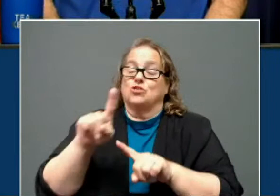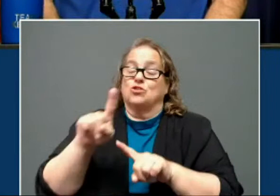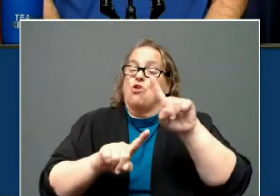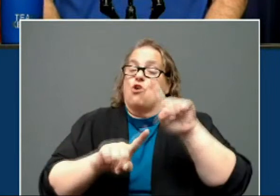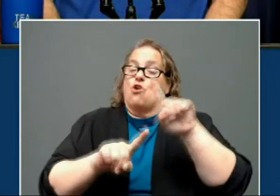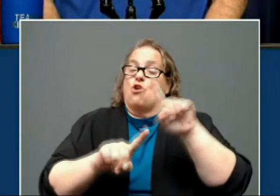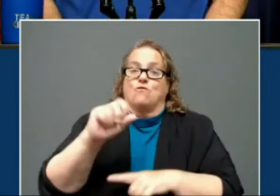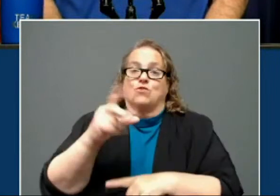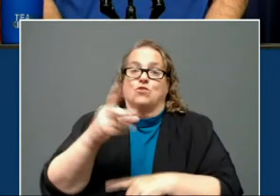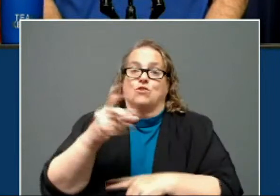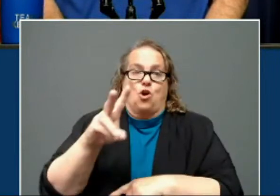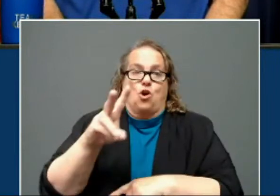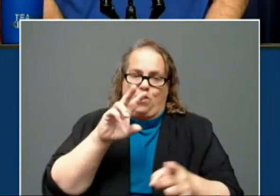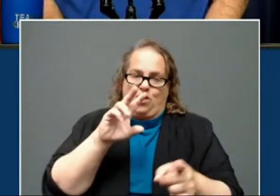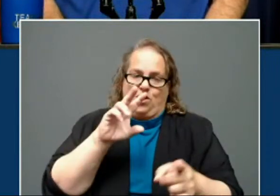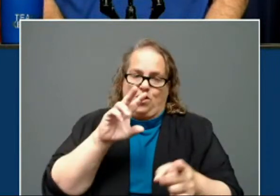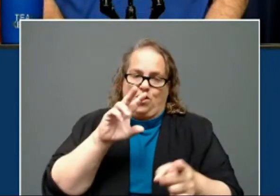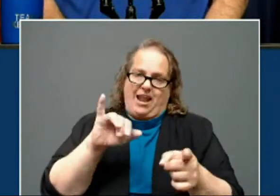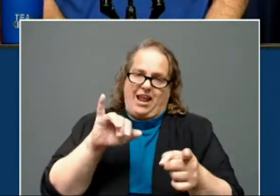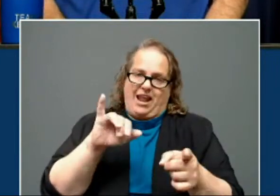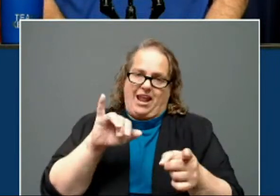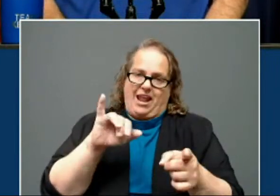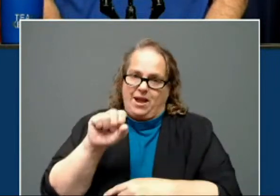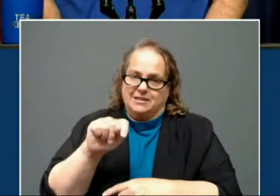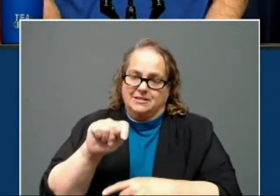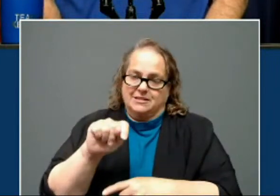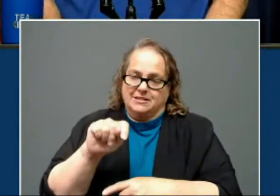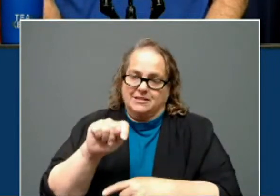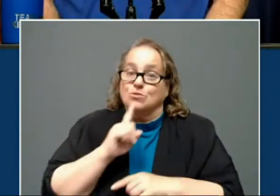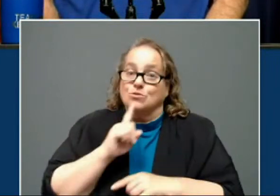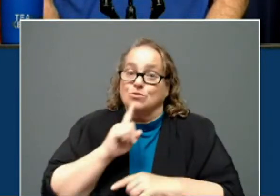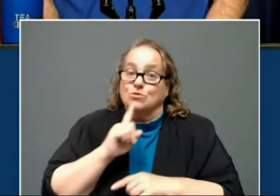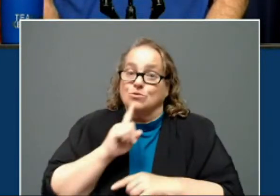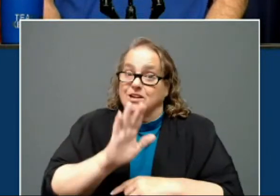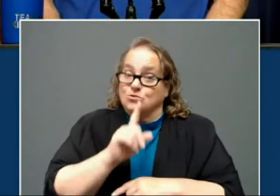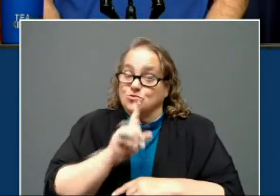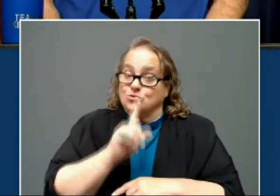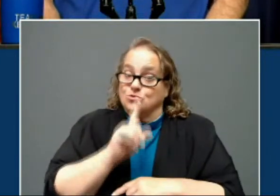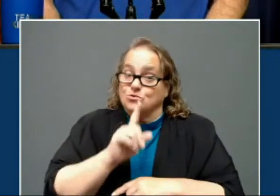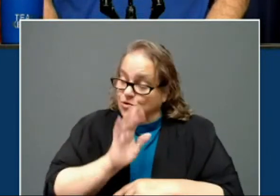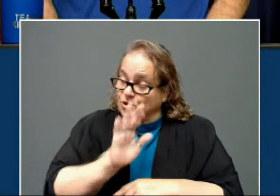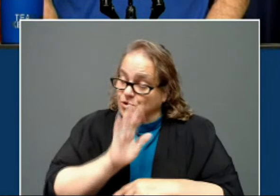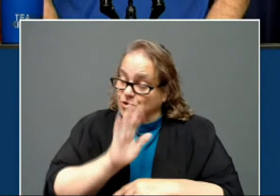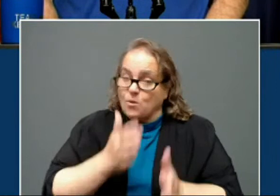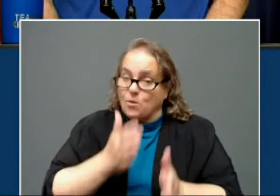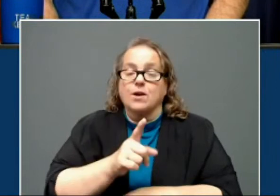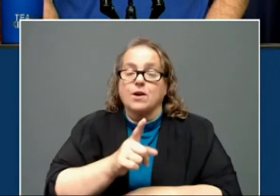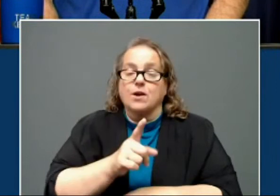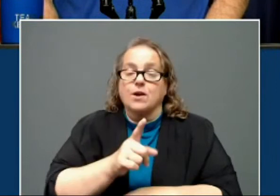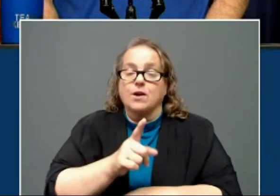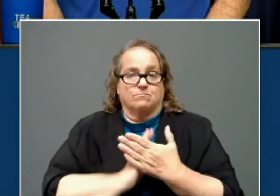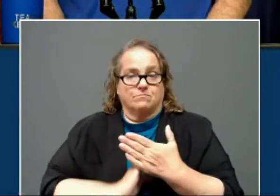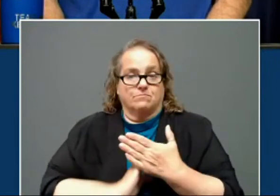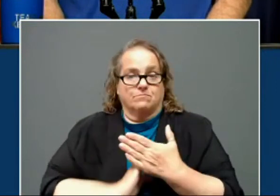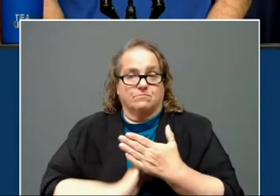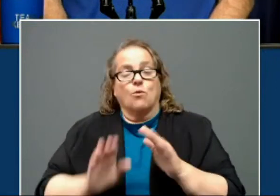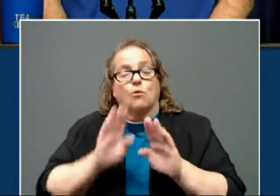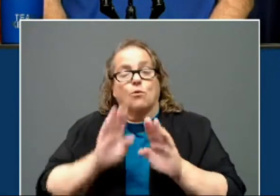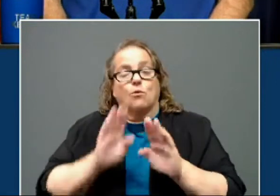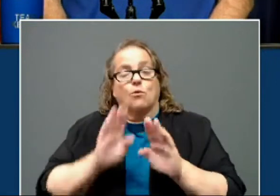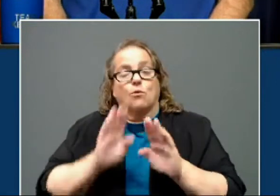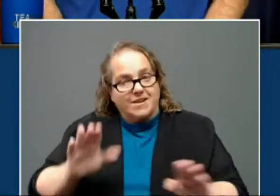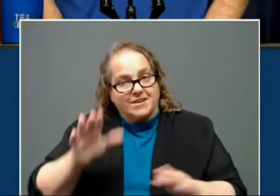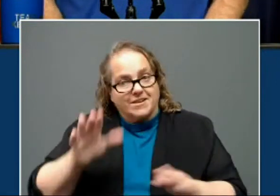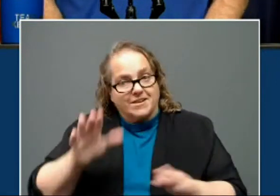West. However, in his true form, Ernie remained quiet, unassuming, and modest. Ernie told the